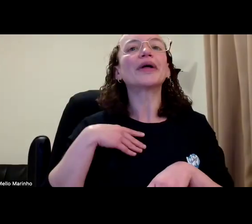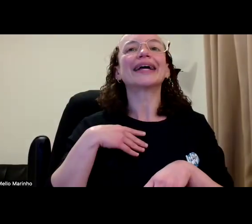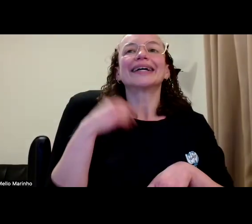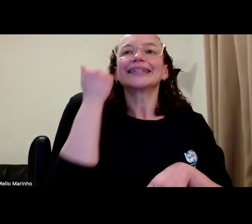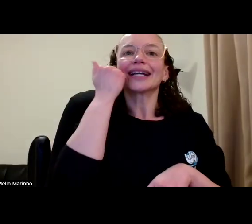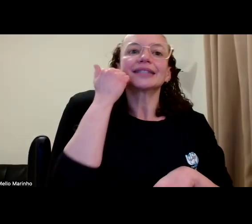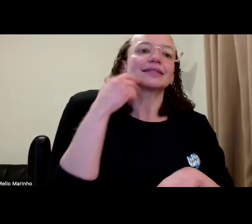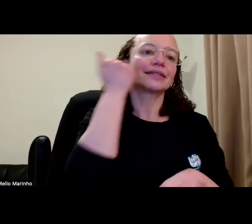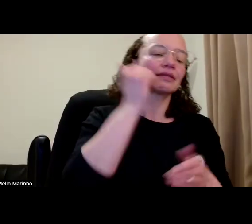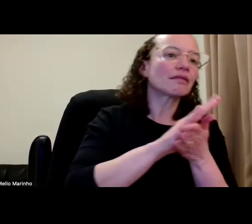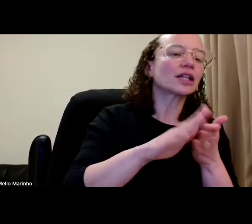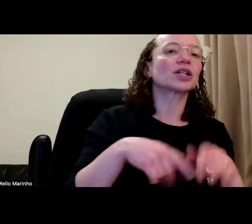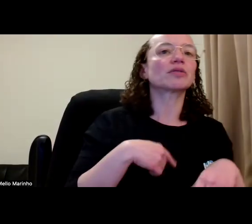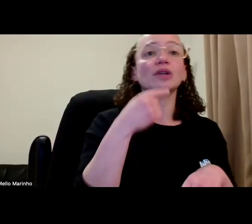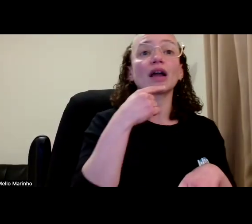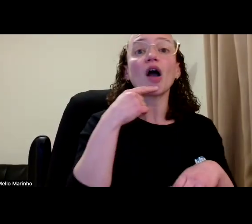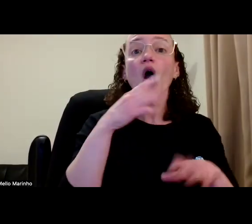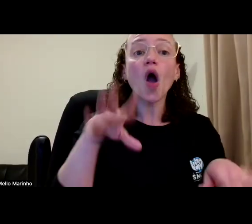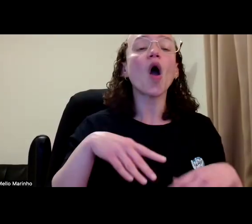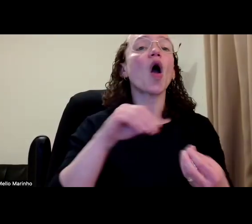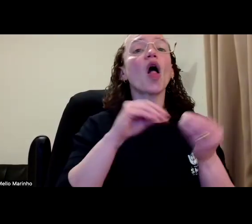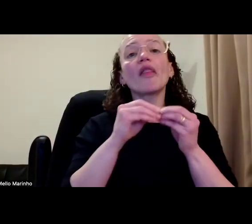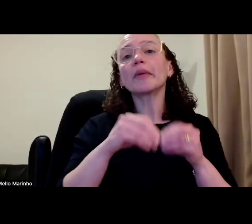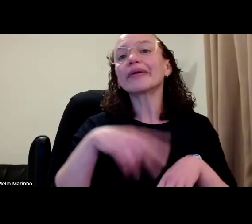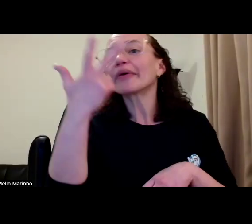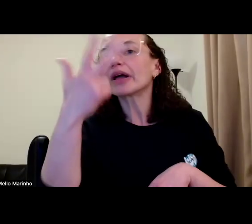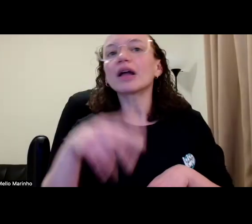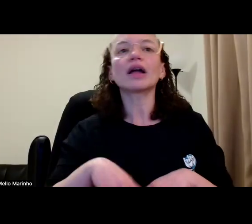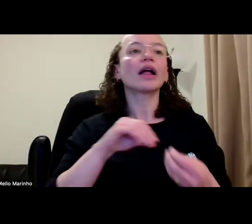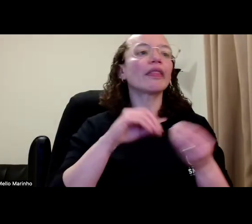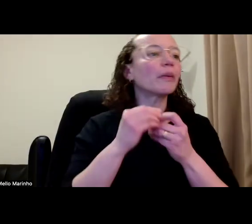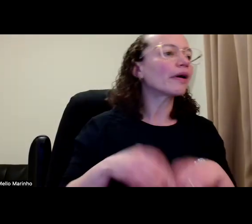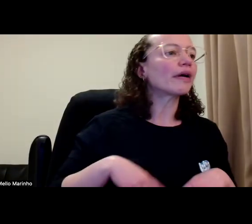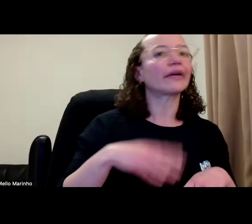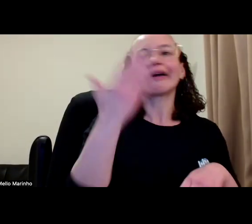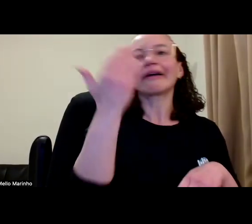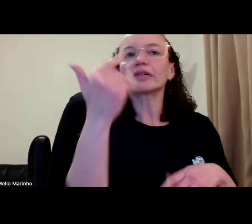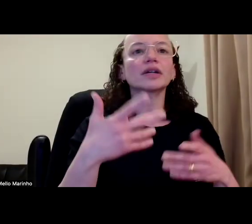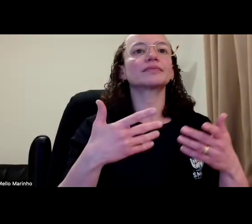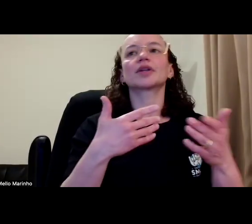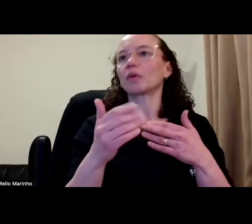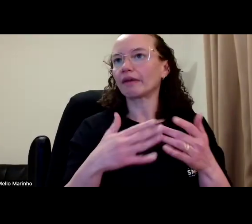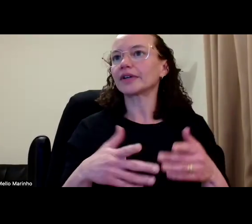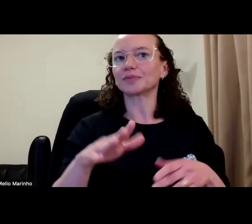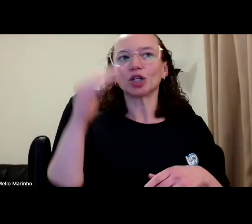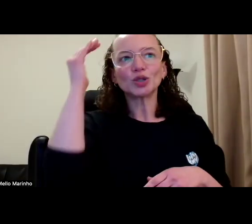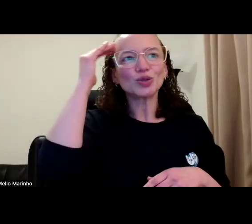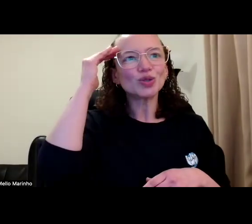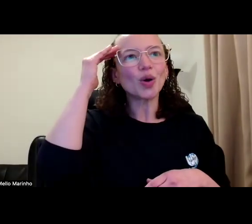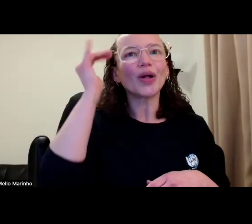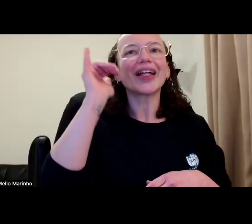So it's important to know, the dentist and the dental assistant might say, oh, number 3, oh, number